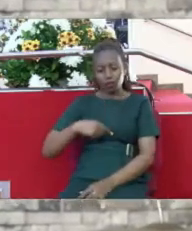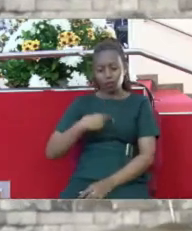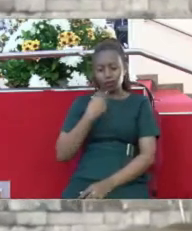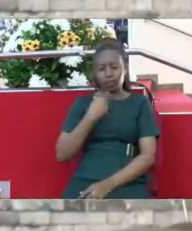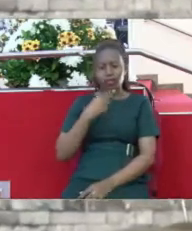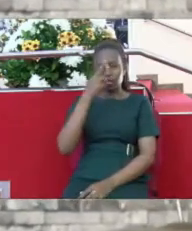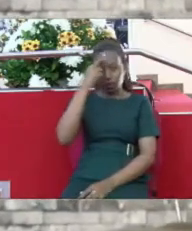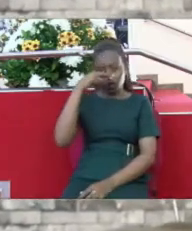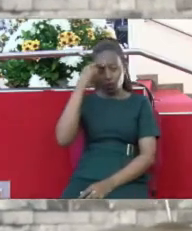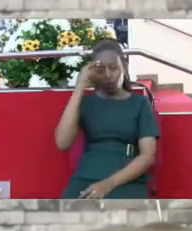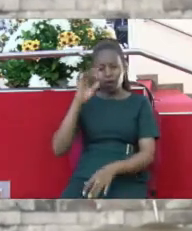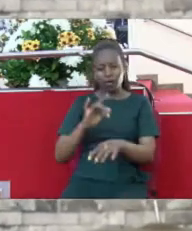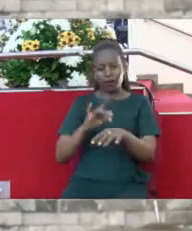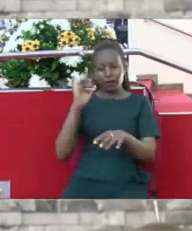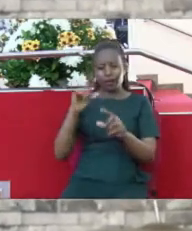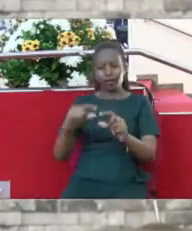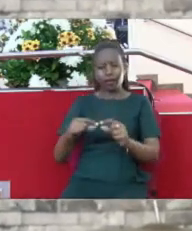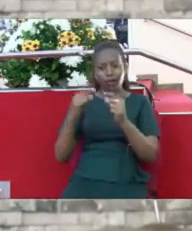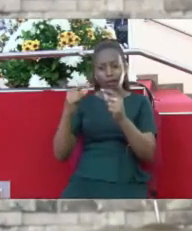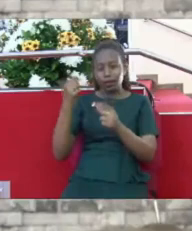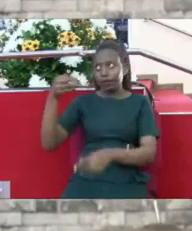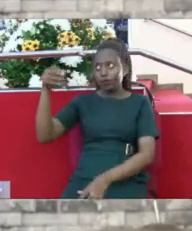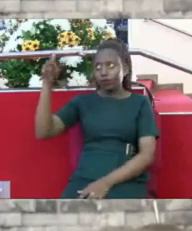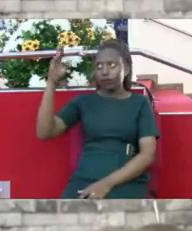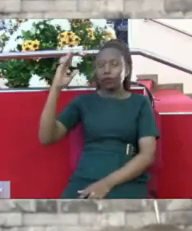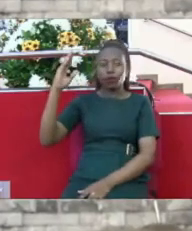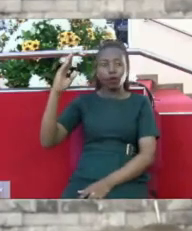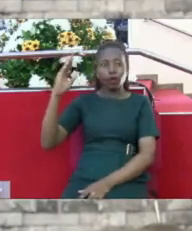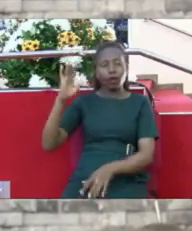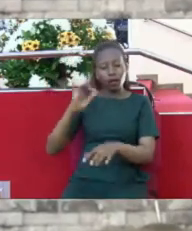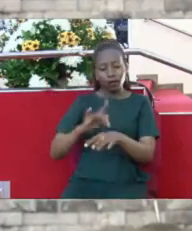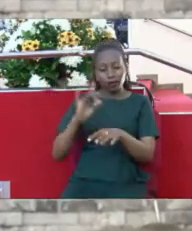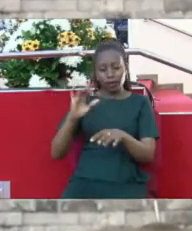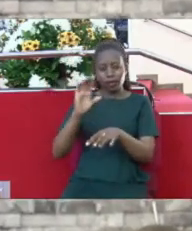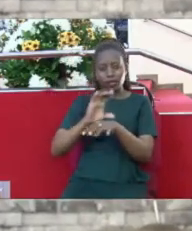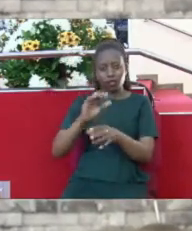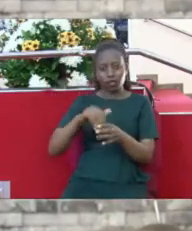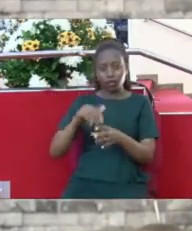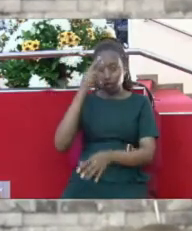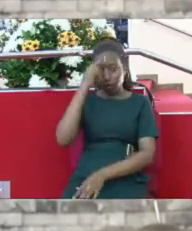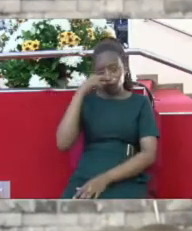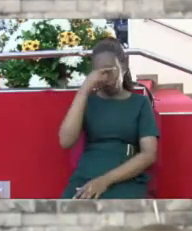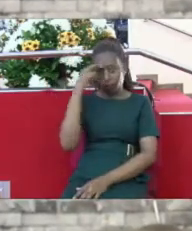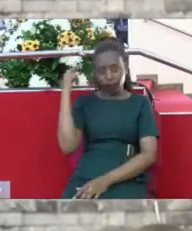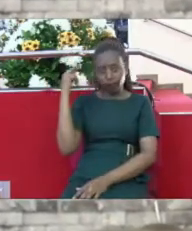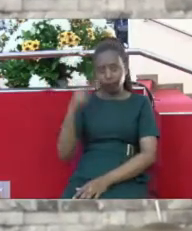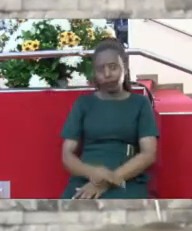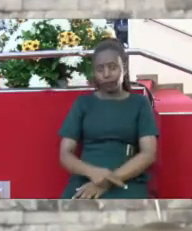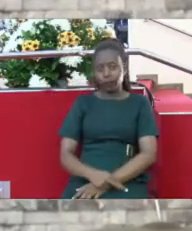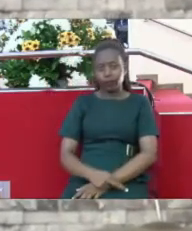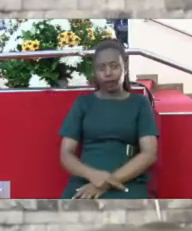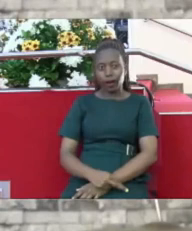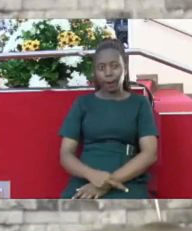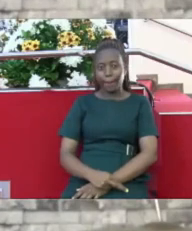impart the gifts of God and affect the church in Rome. Paulo alikuwa anataka kwenda pale akaweza kuboresha